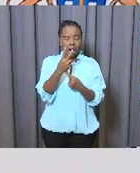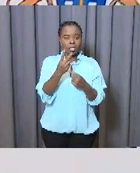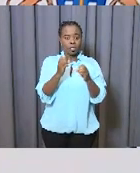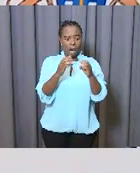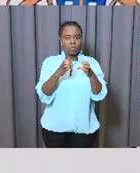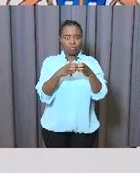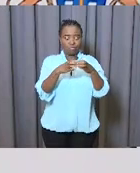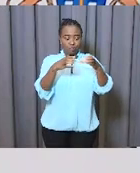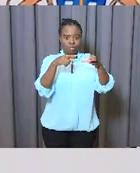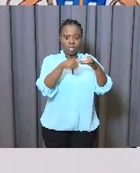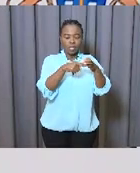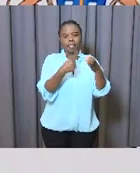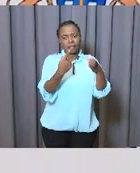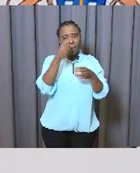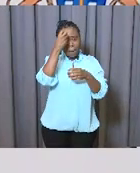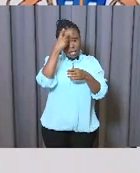a particular area.